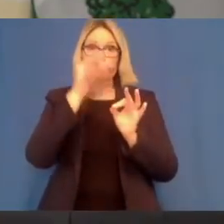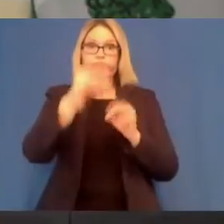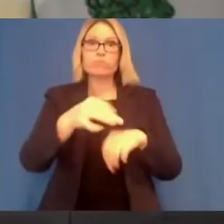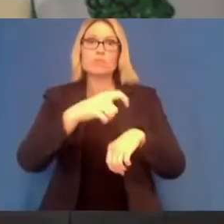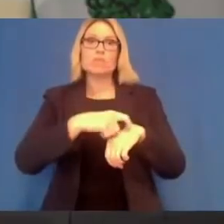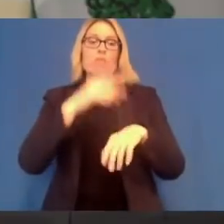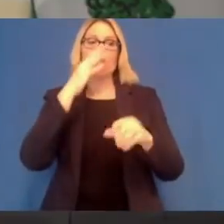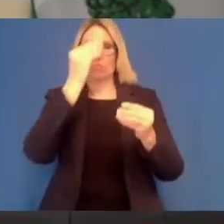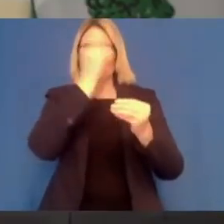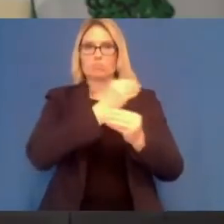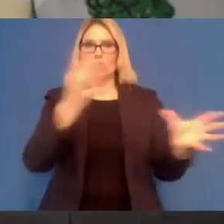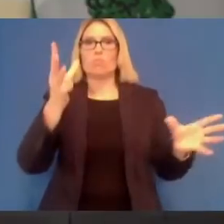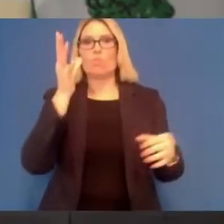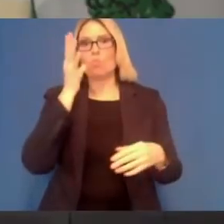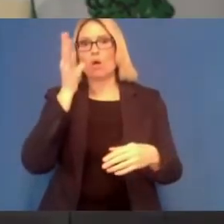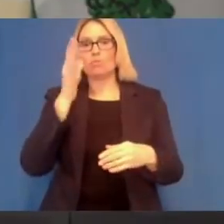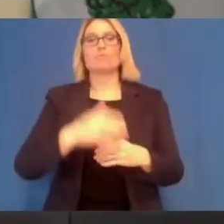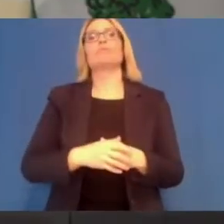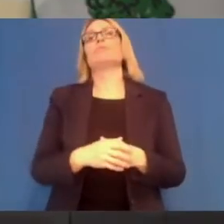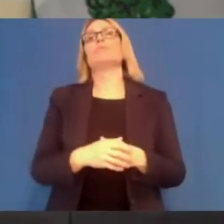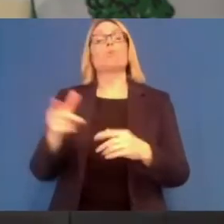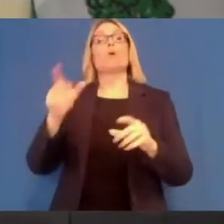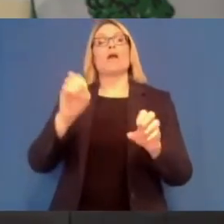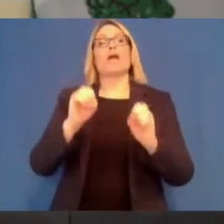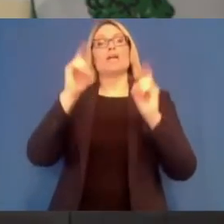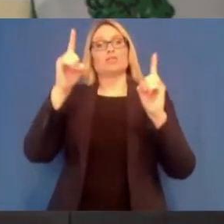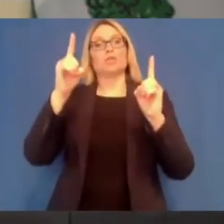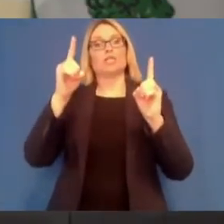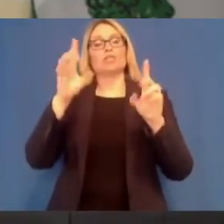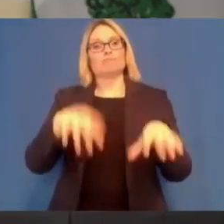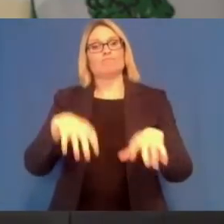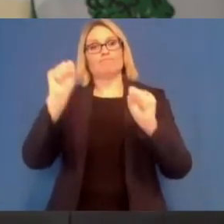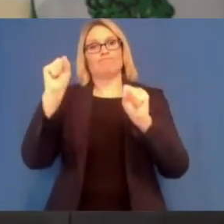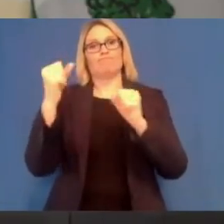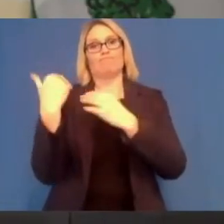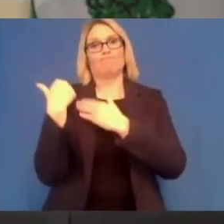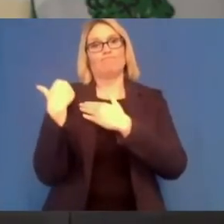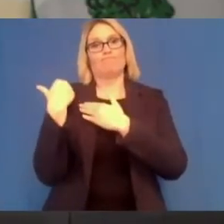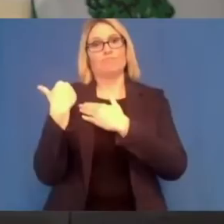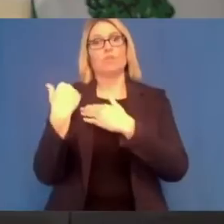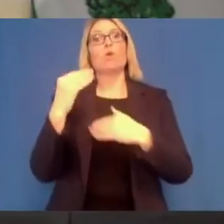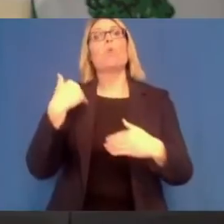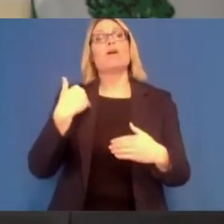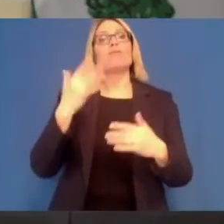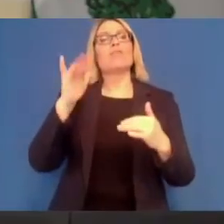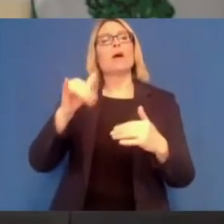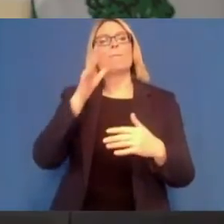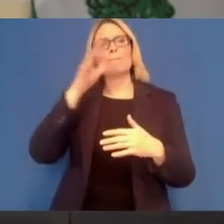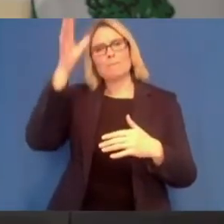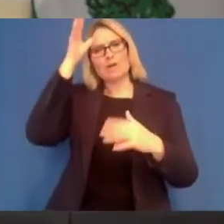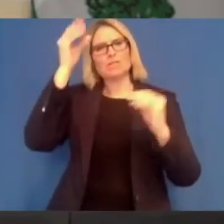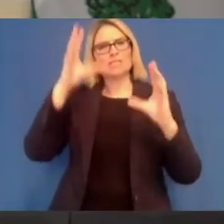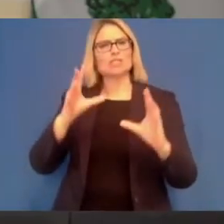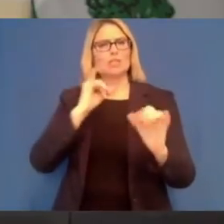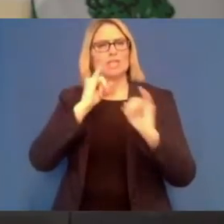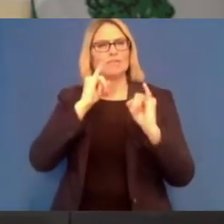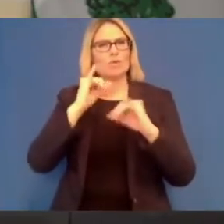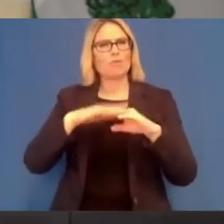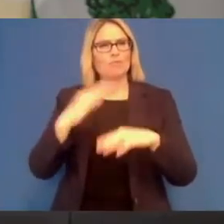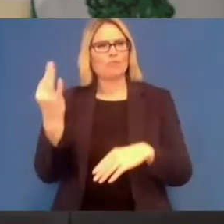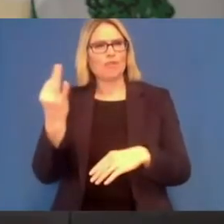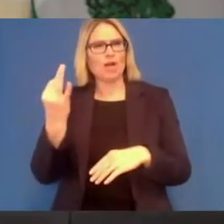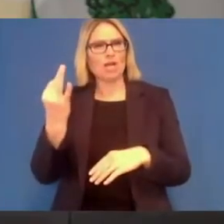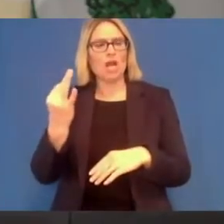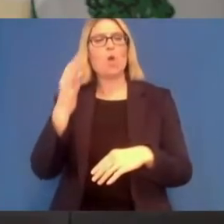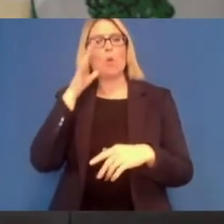other part that education is dealing with is that Friday is scheduled for parent-teacher interviews, and they will be working over the